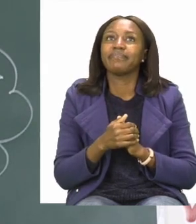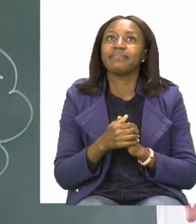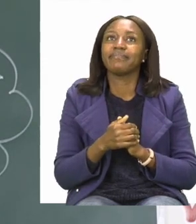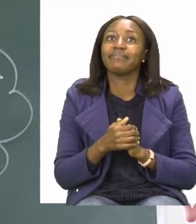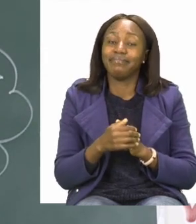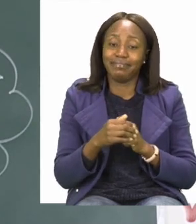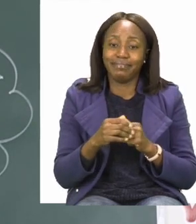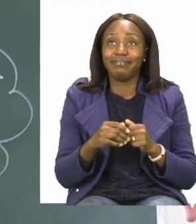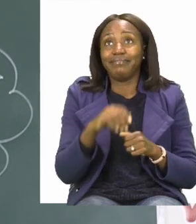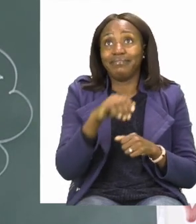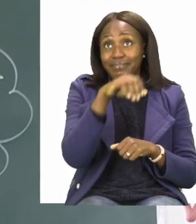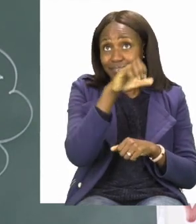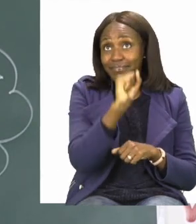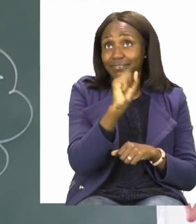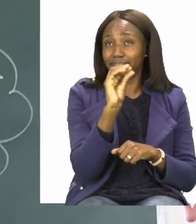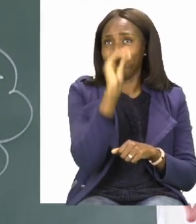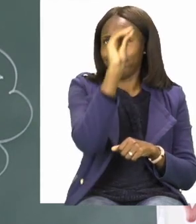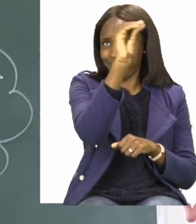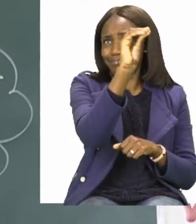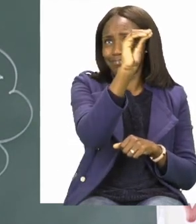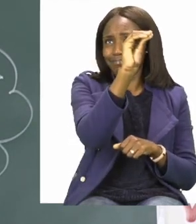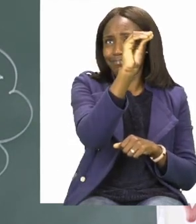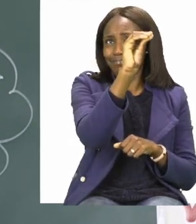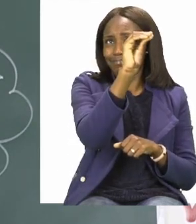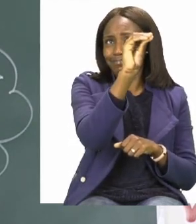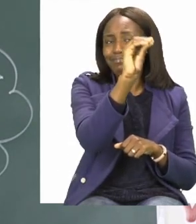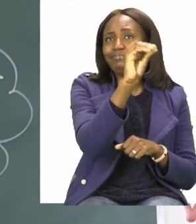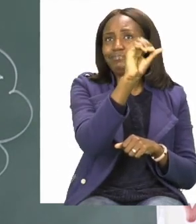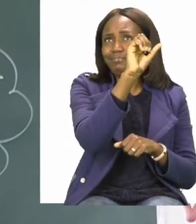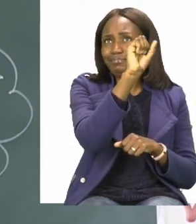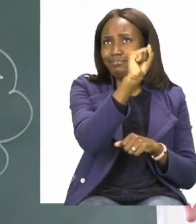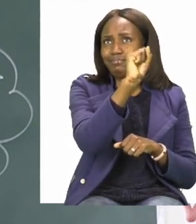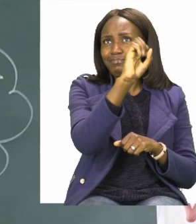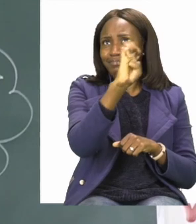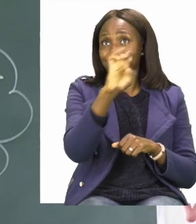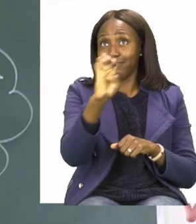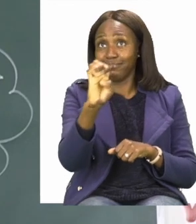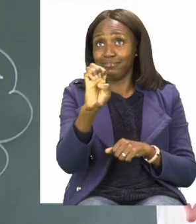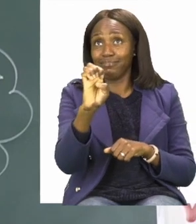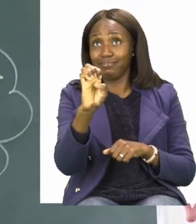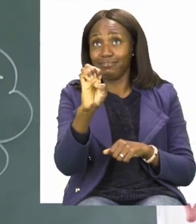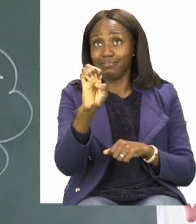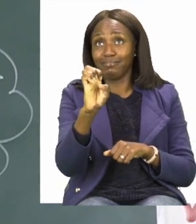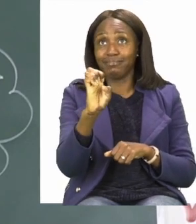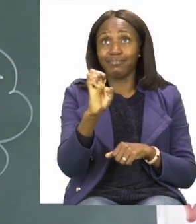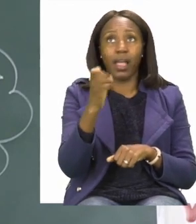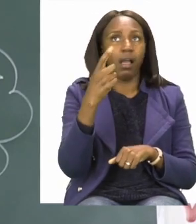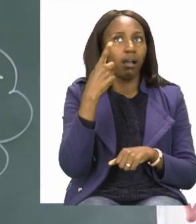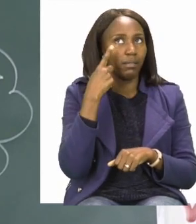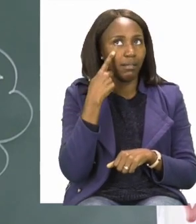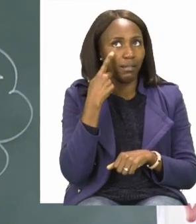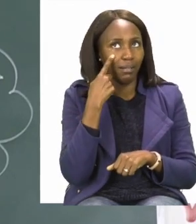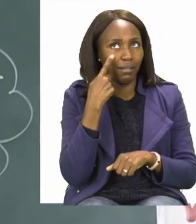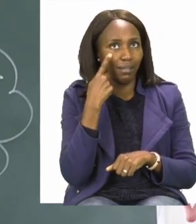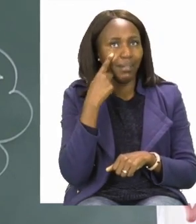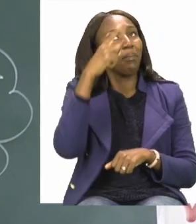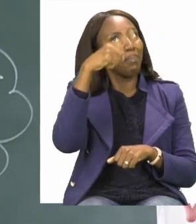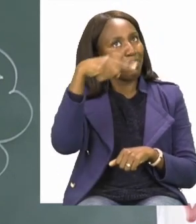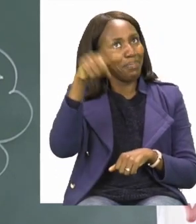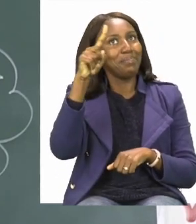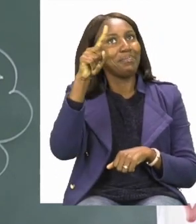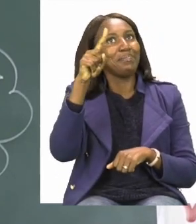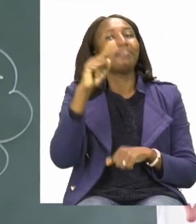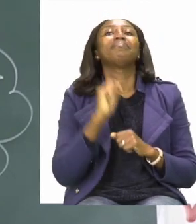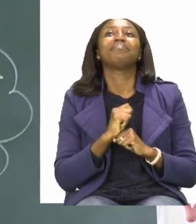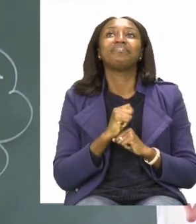the next letter. S, E, C. Yes,